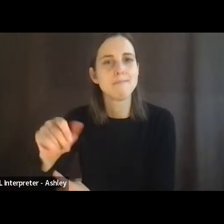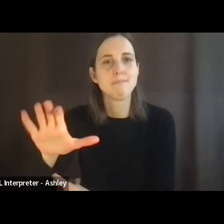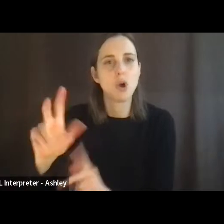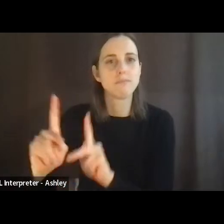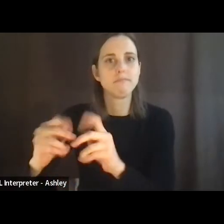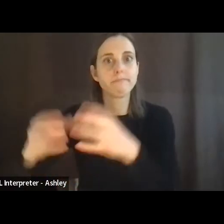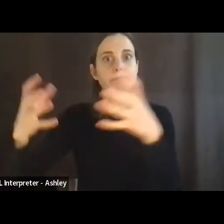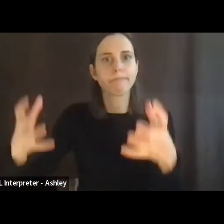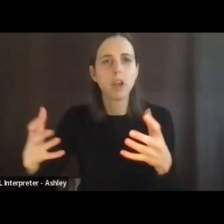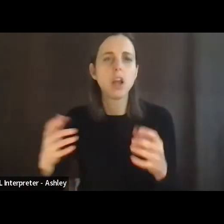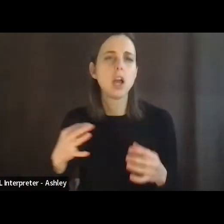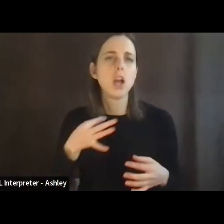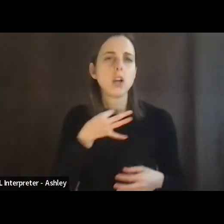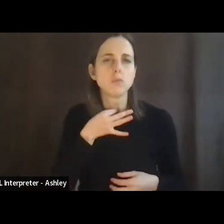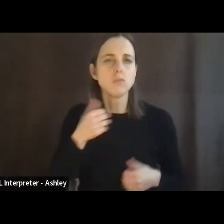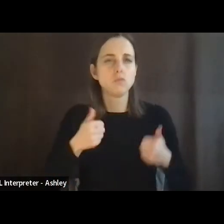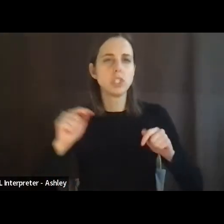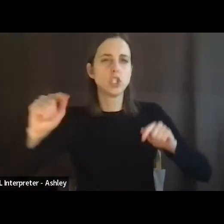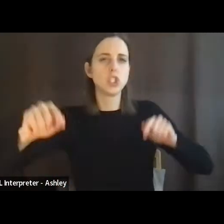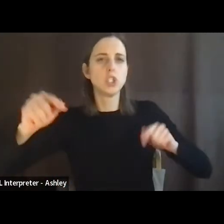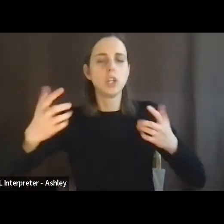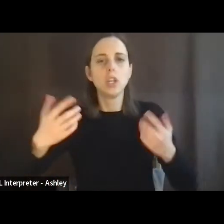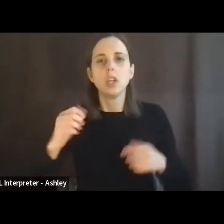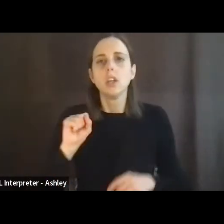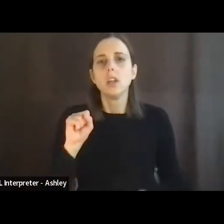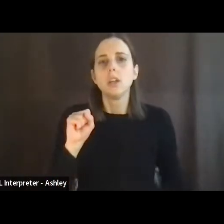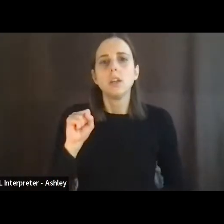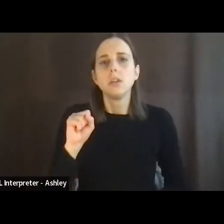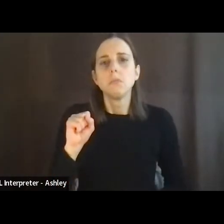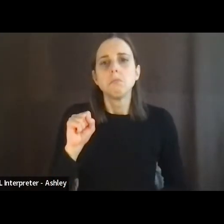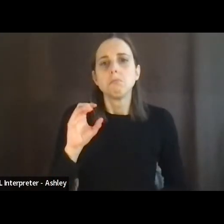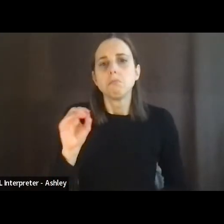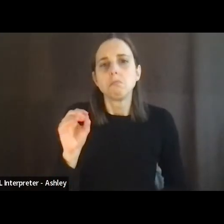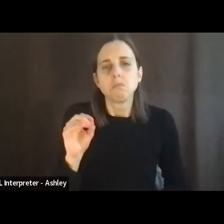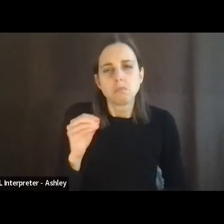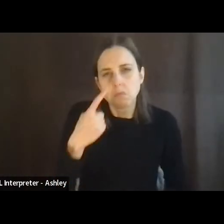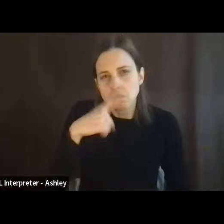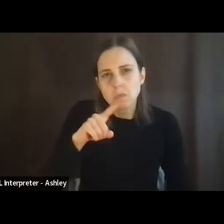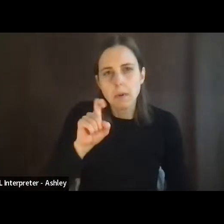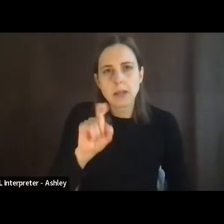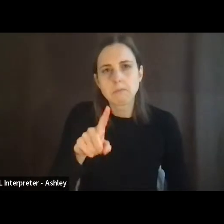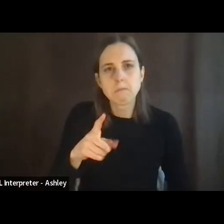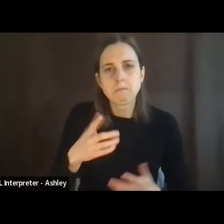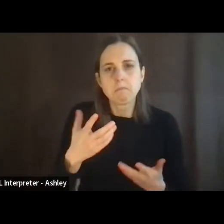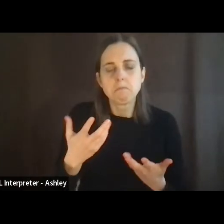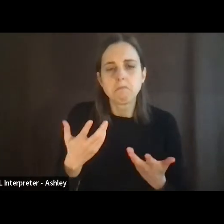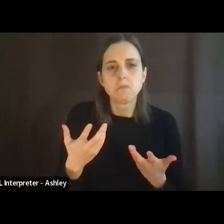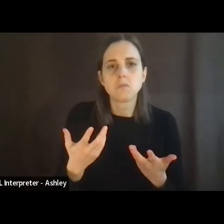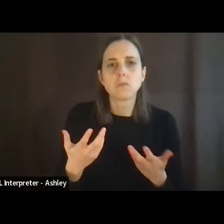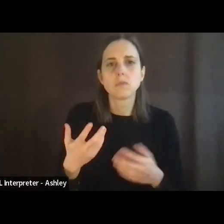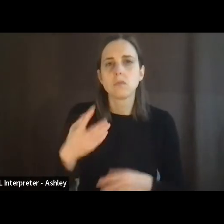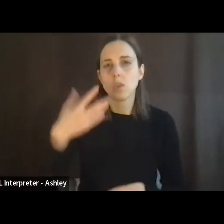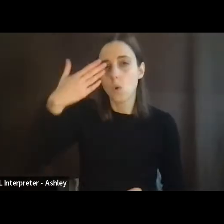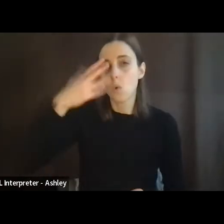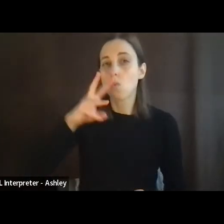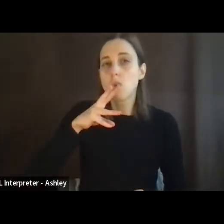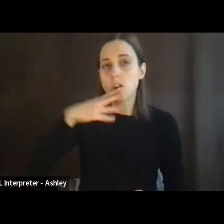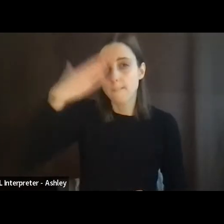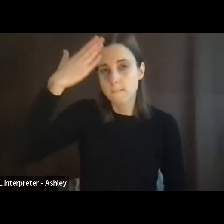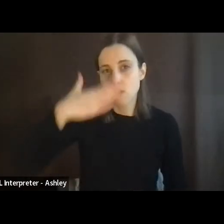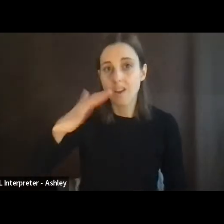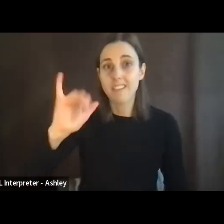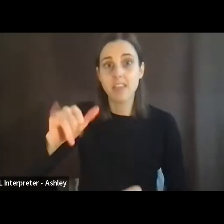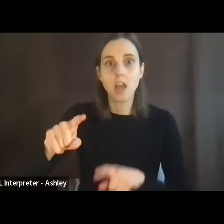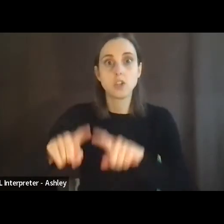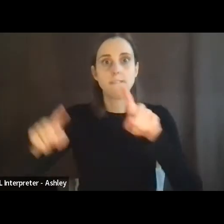light rail and where it stops. But for now, if you could answer that question, were you saying that the growth on the waterfront was that very diverse growth